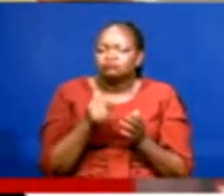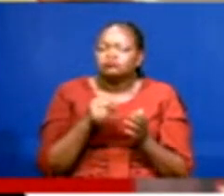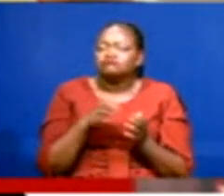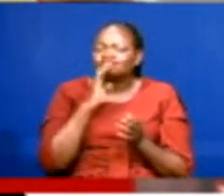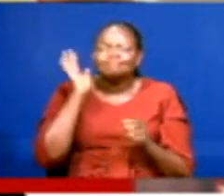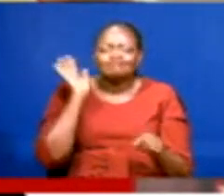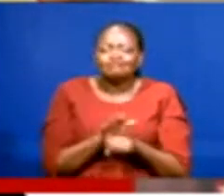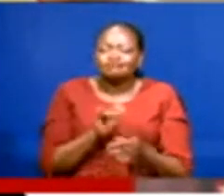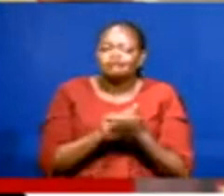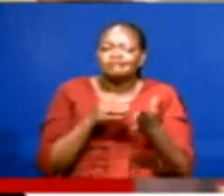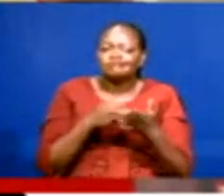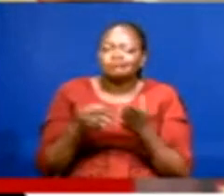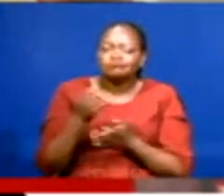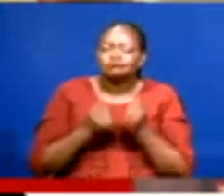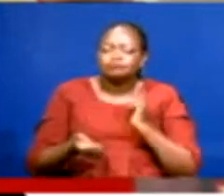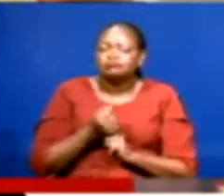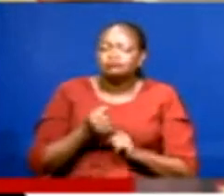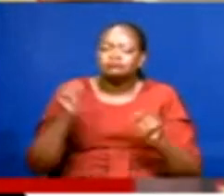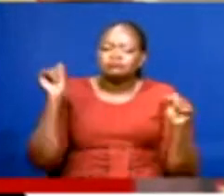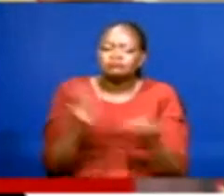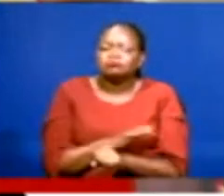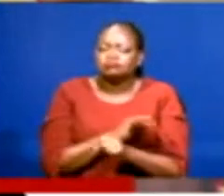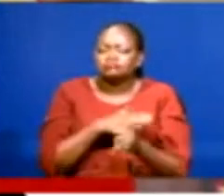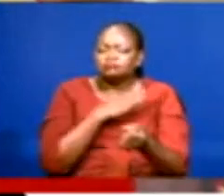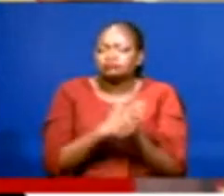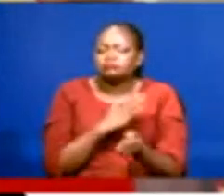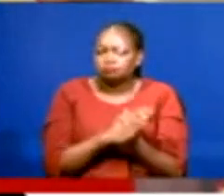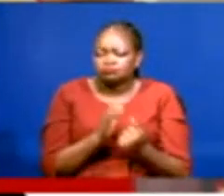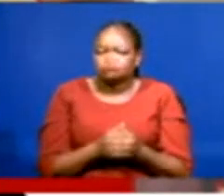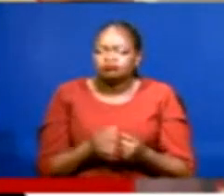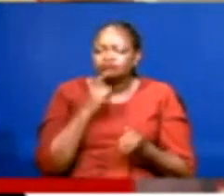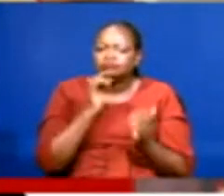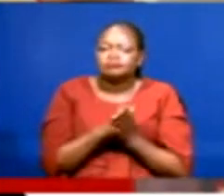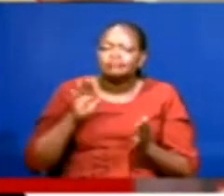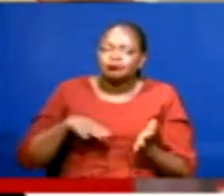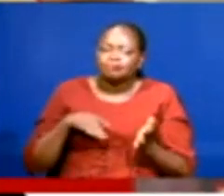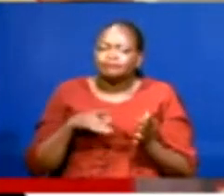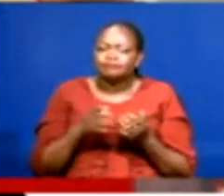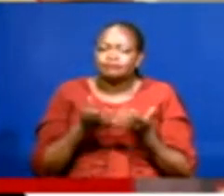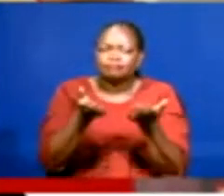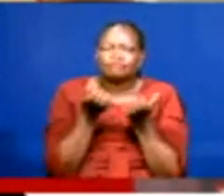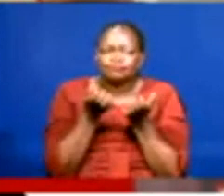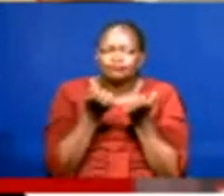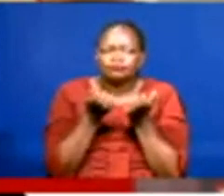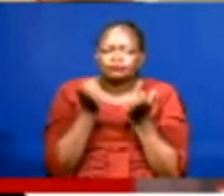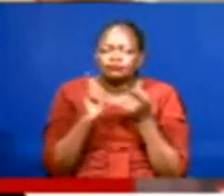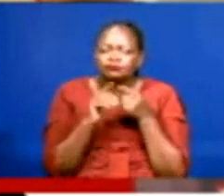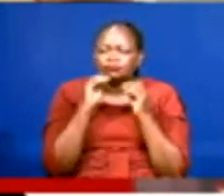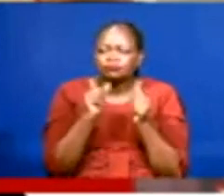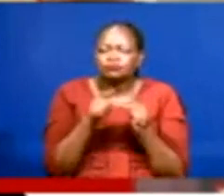hindered the economy from achieving its full potential. Ladies and gentlemen, the need to address